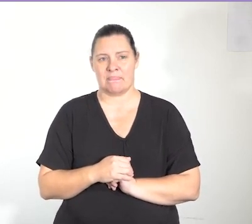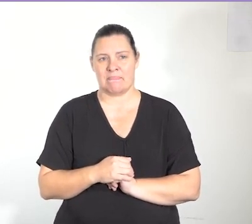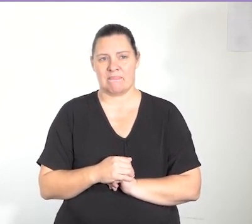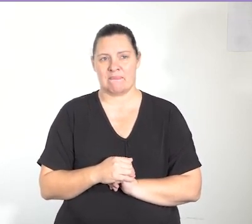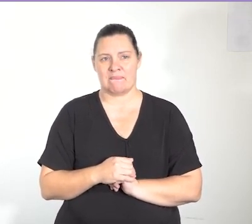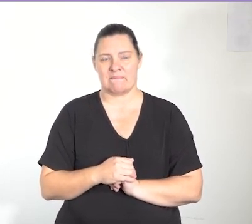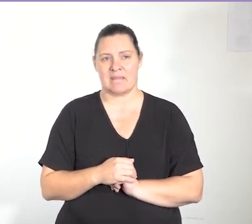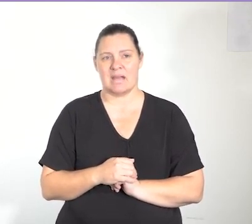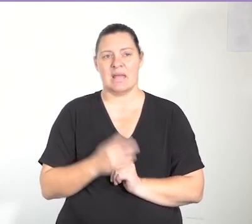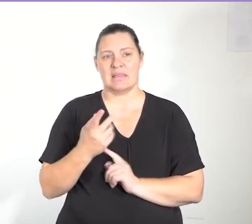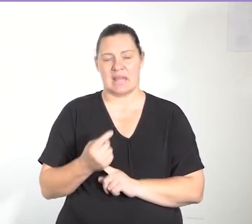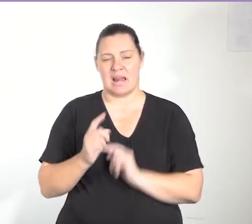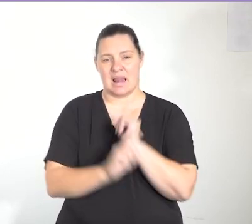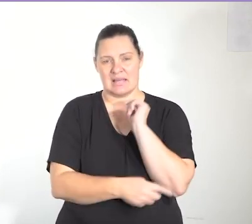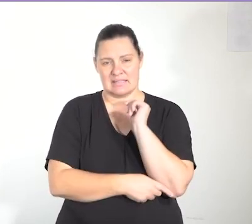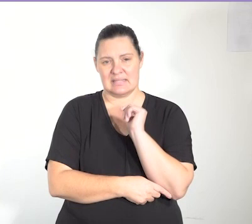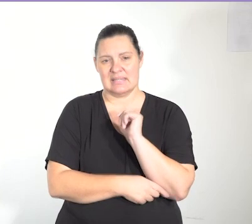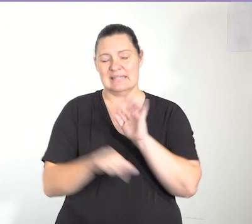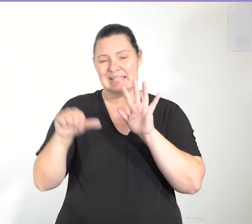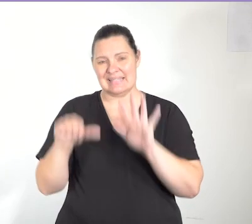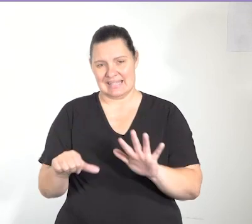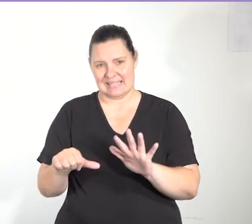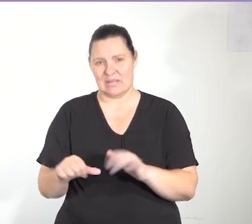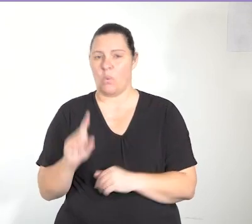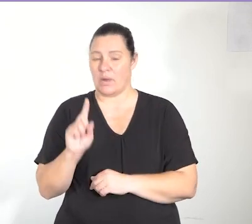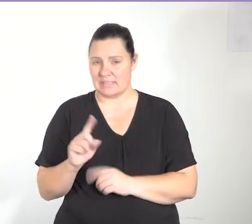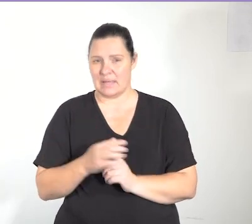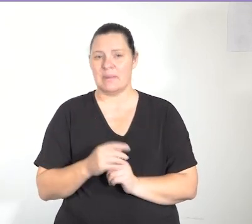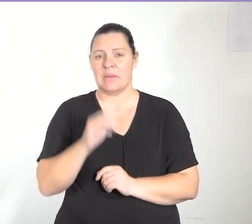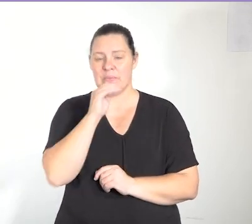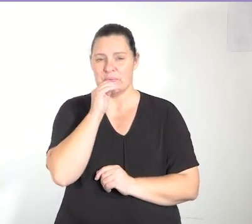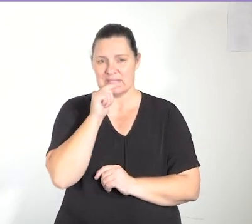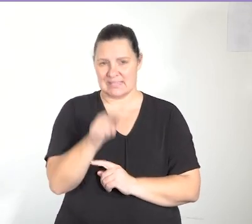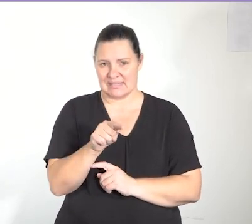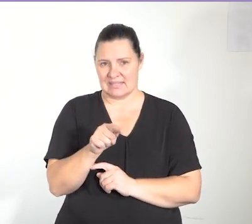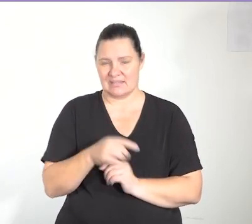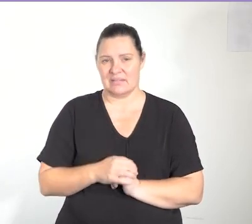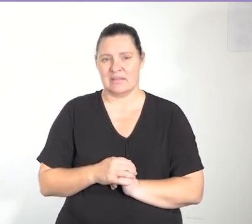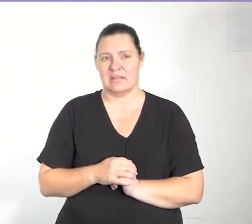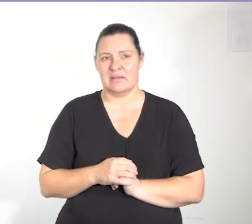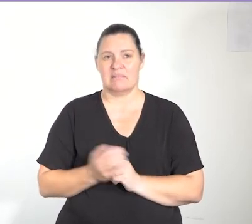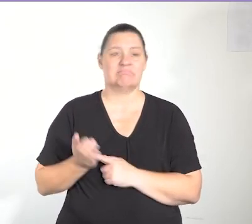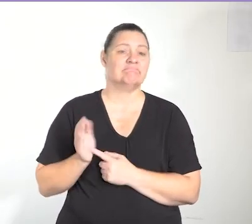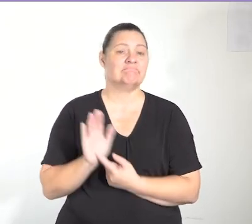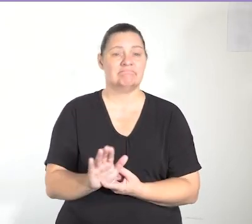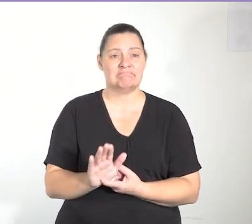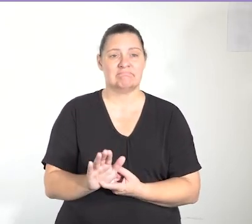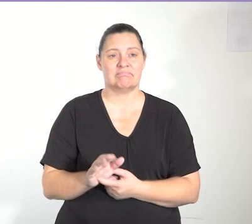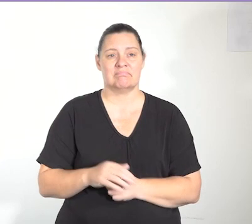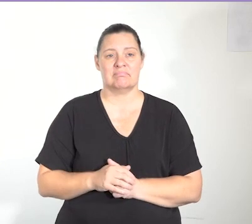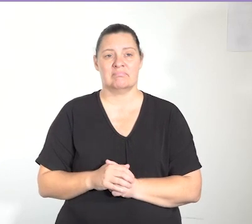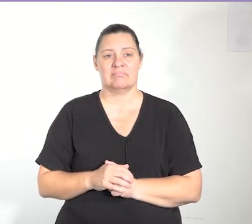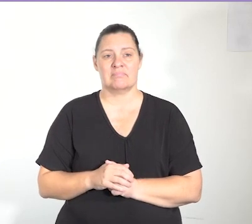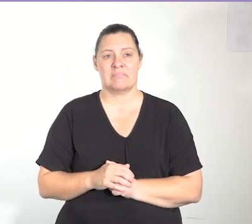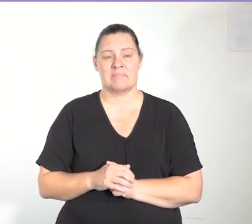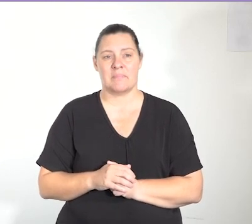a T. And lastly, the 6 there is under the ones. We use that representing, we show that representing it